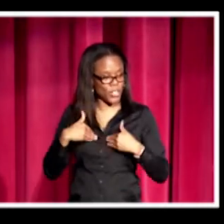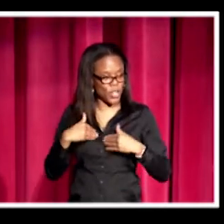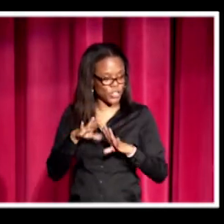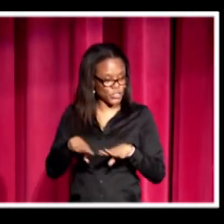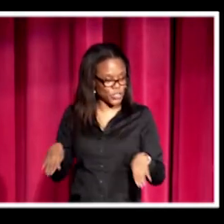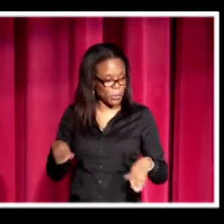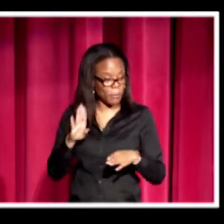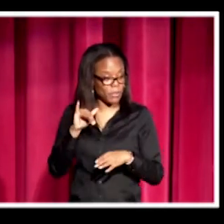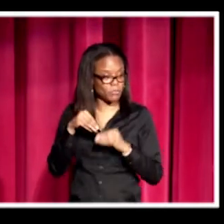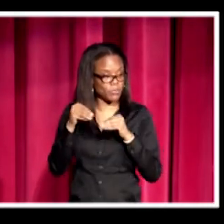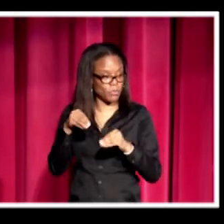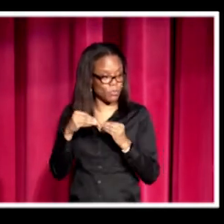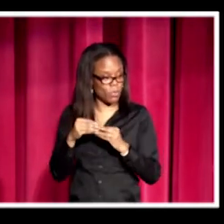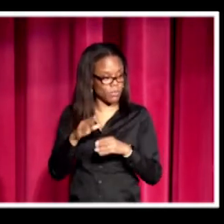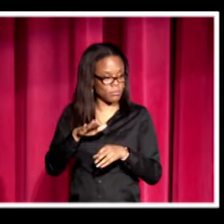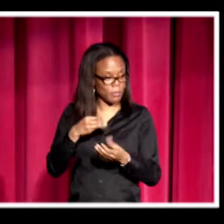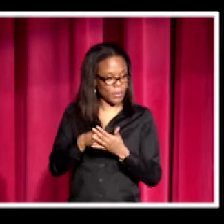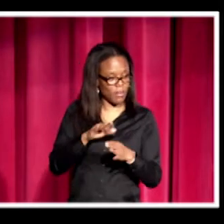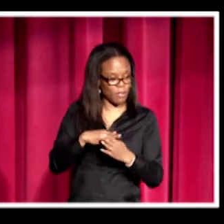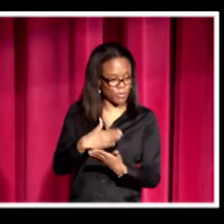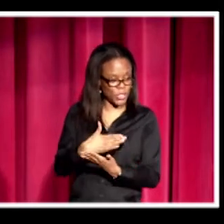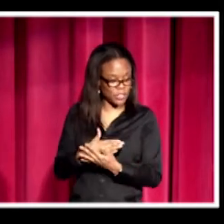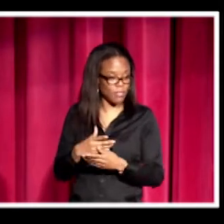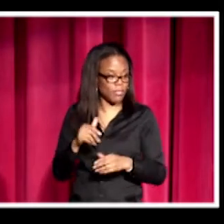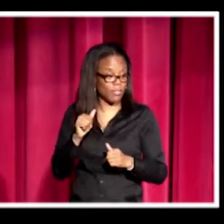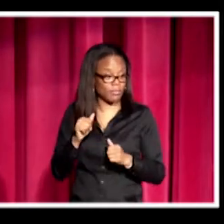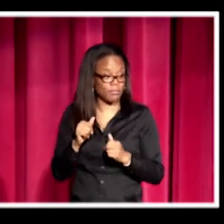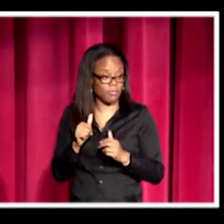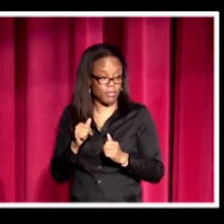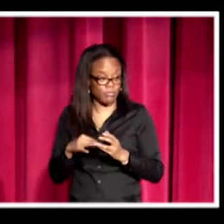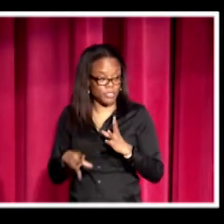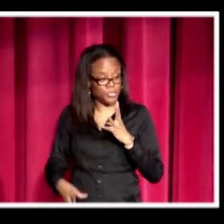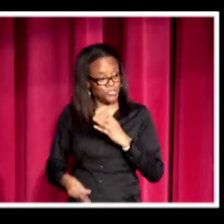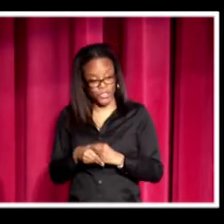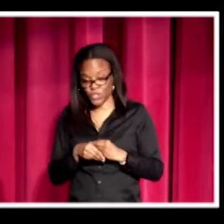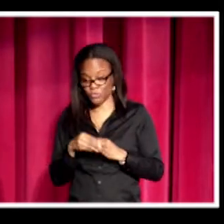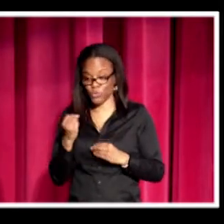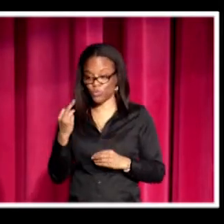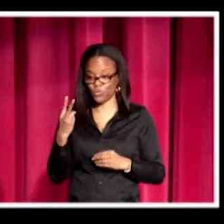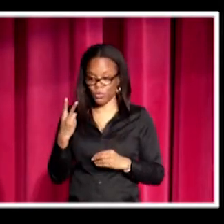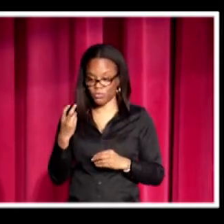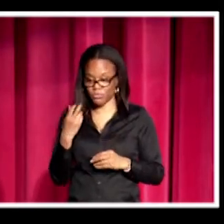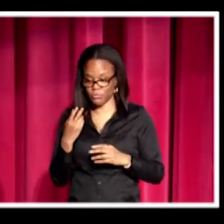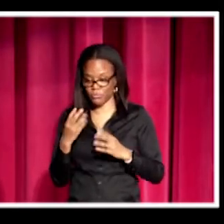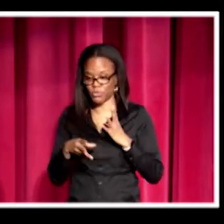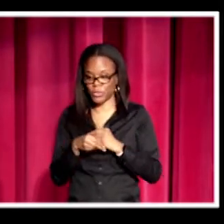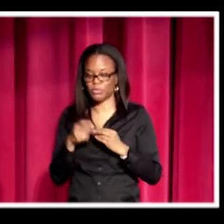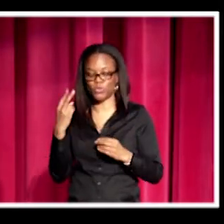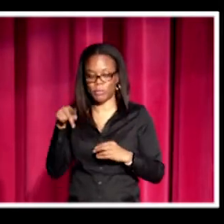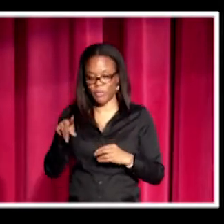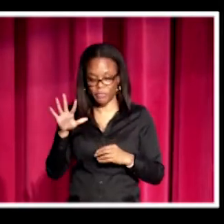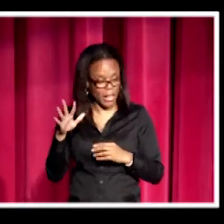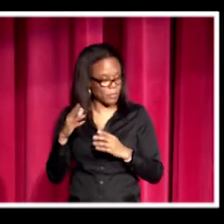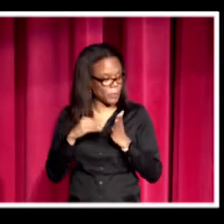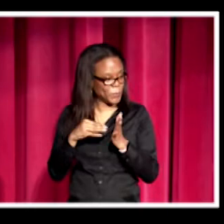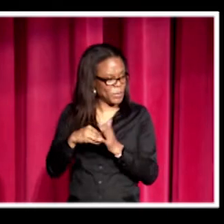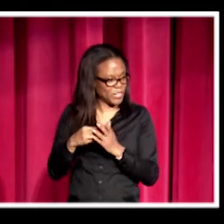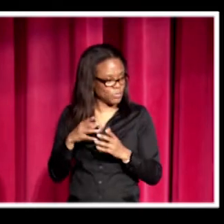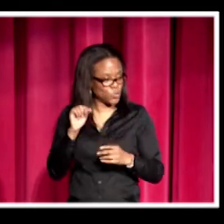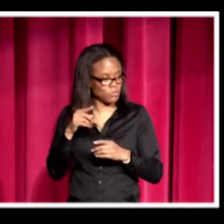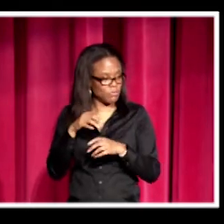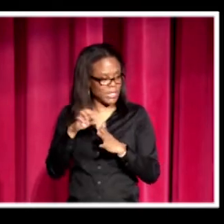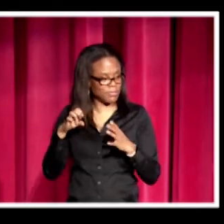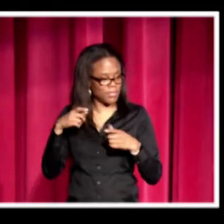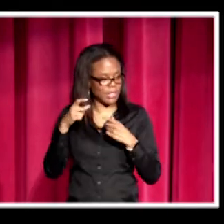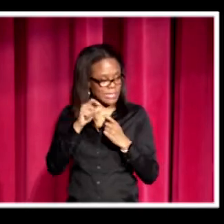putting more money in the budget. An additional $12.5 million to be exact will help us create more